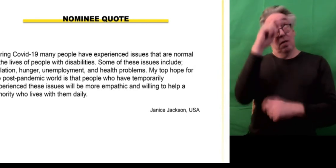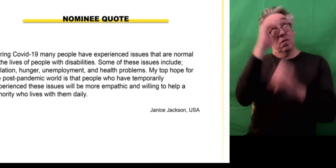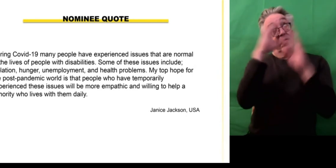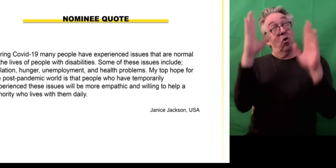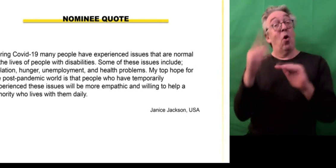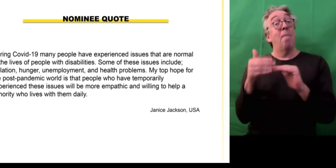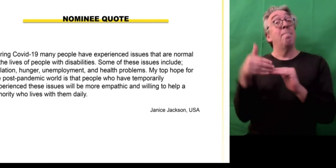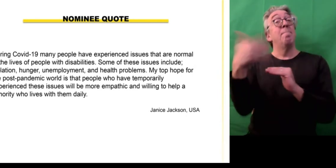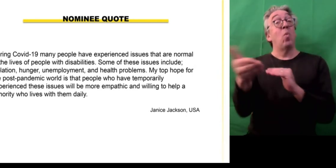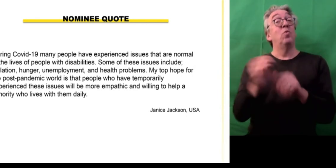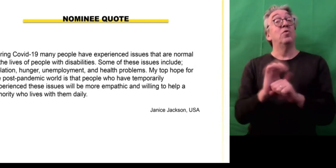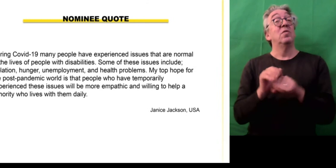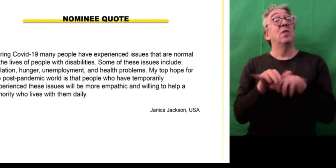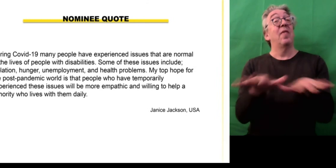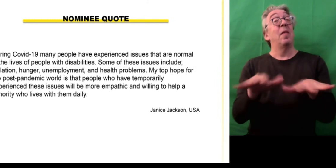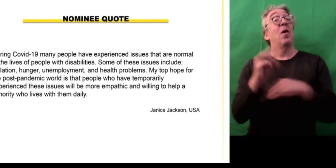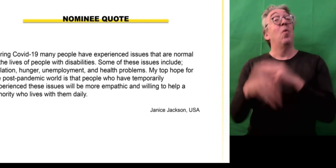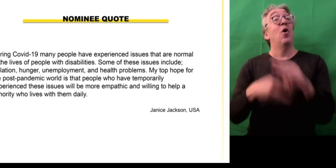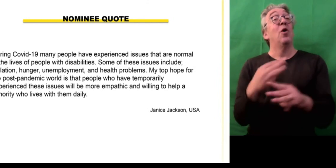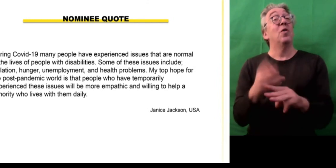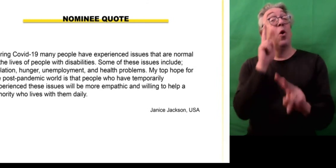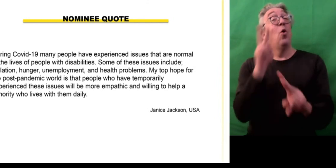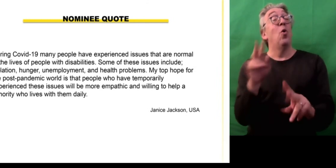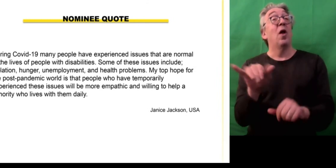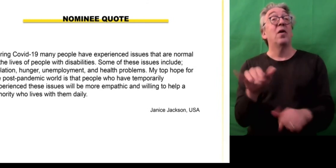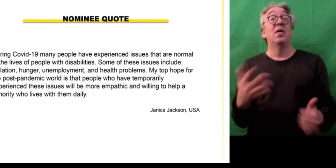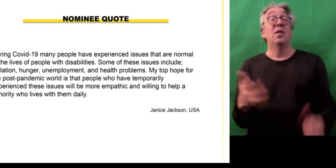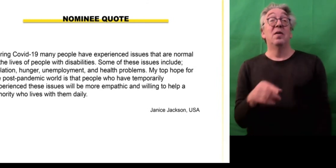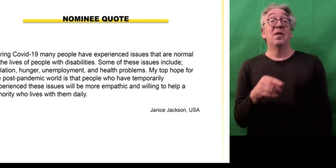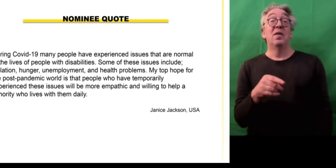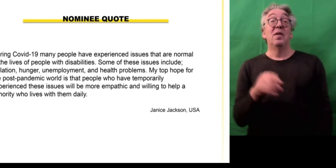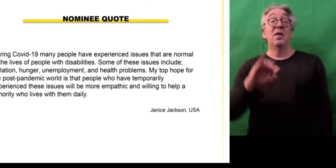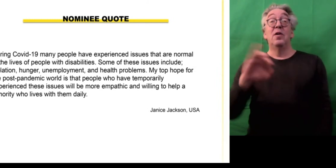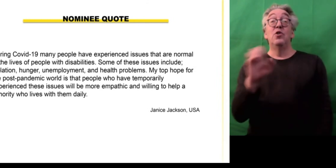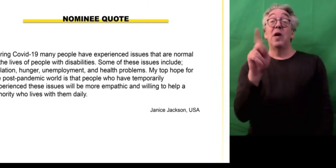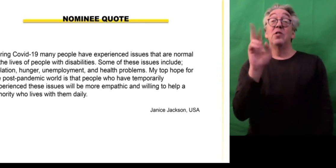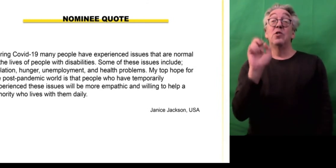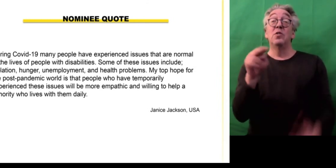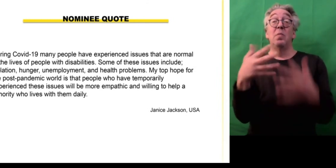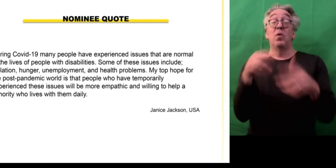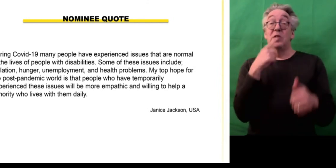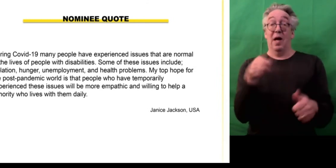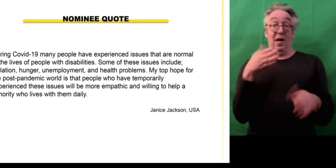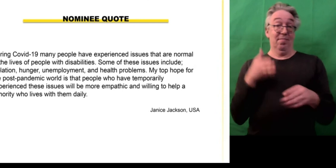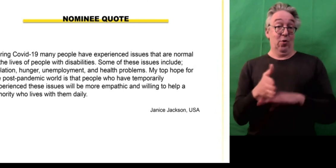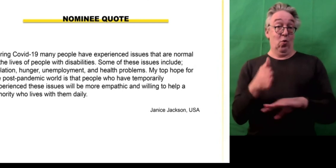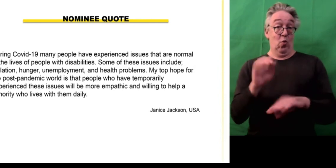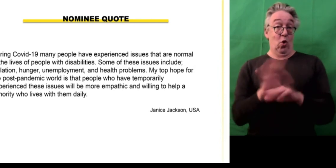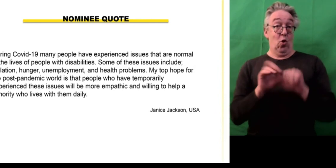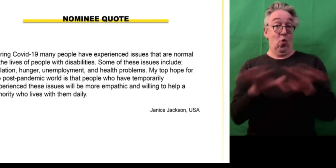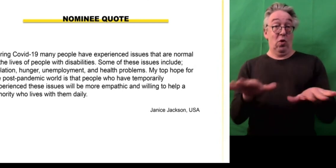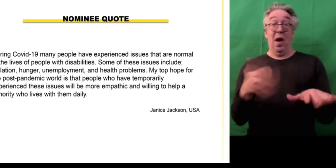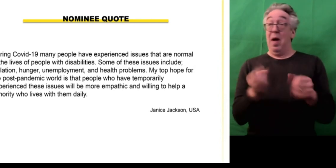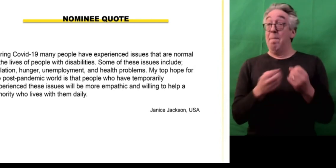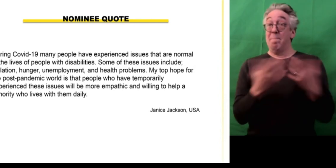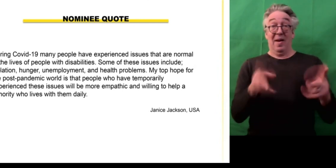post-pandemic world. And Janice Jackson is saying, during COVID-19, many people have experienced issues that are normal in the lives of people